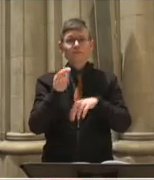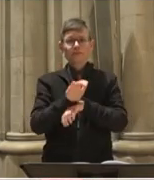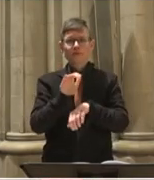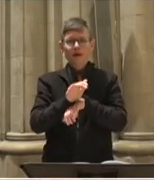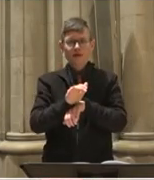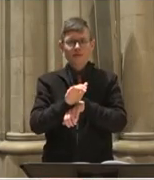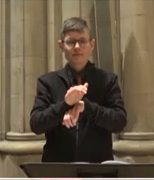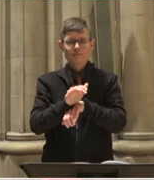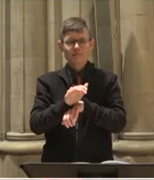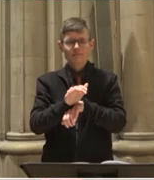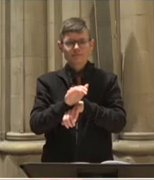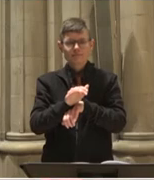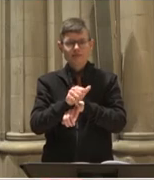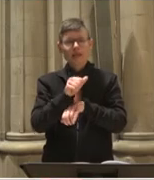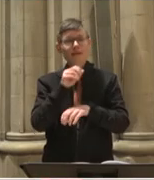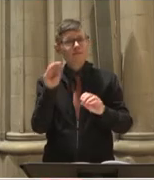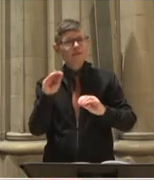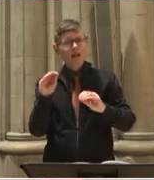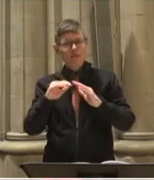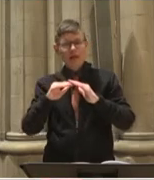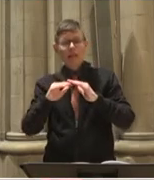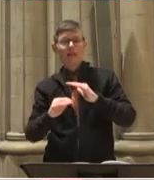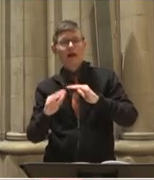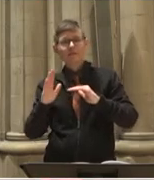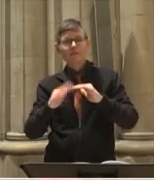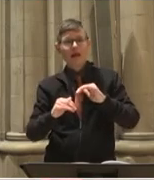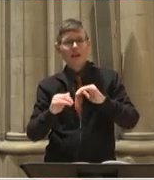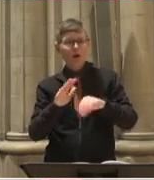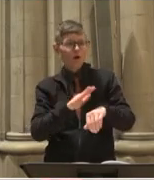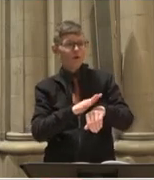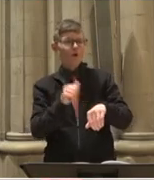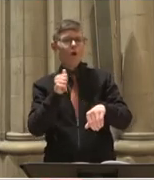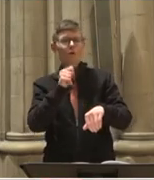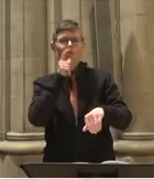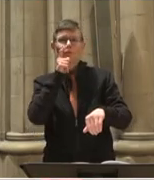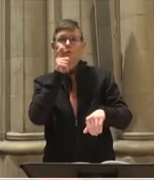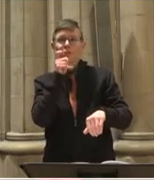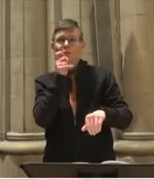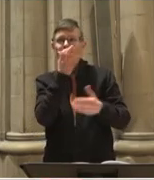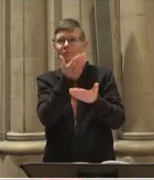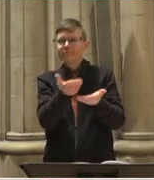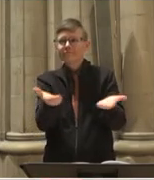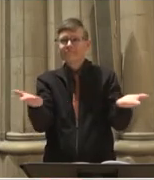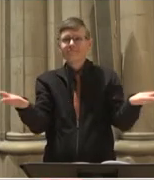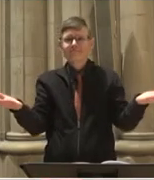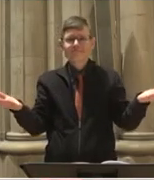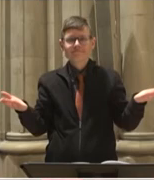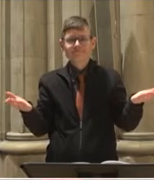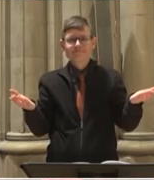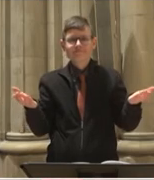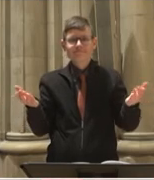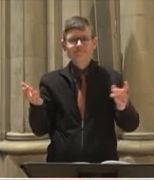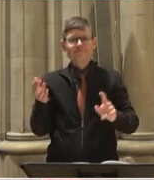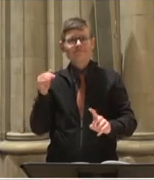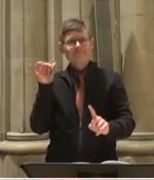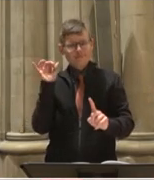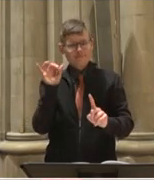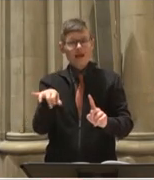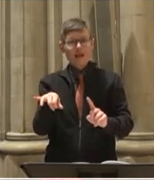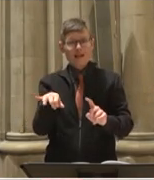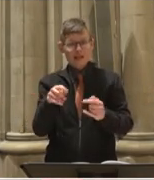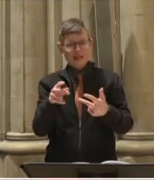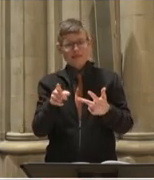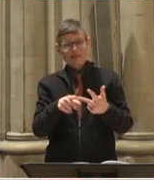less, my friends, than a call to the soul of who we are. And thus, in the